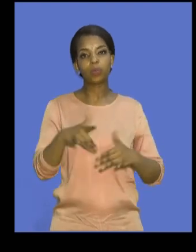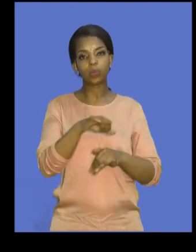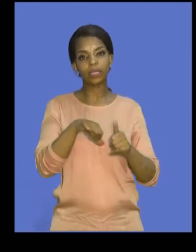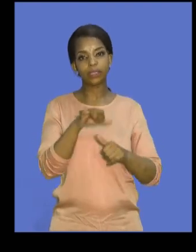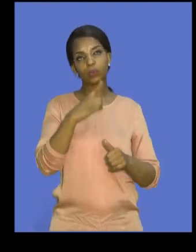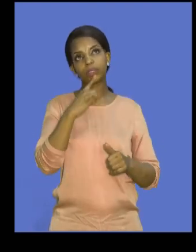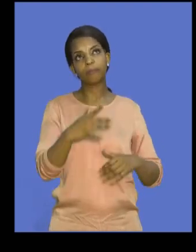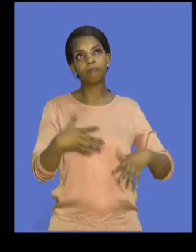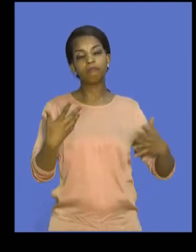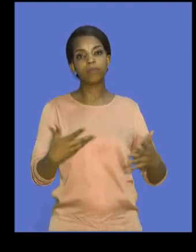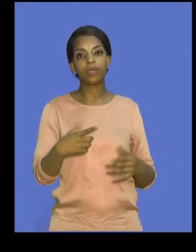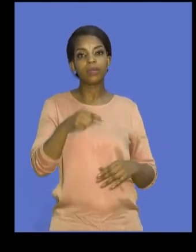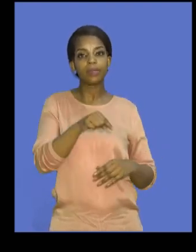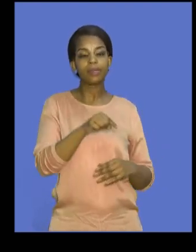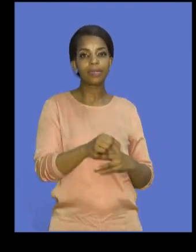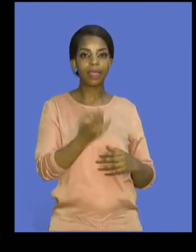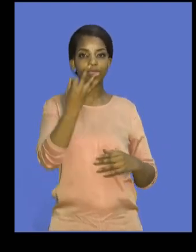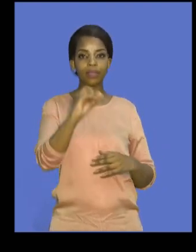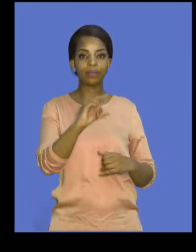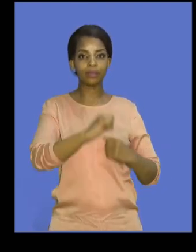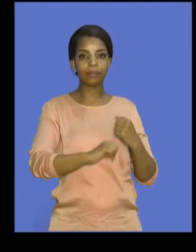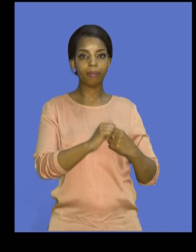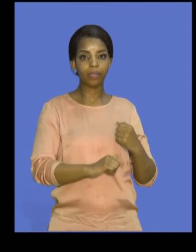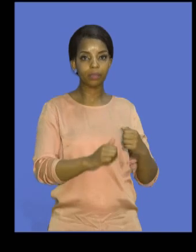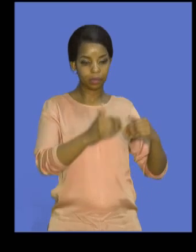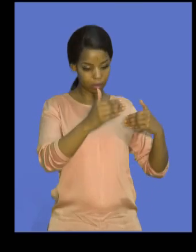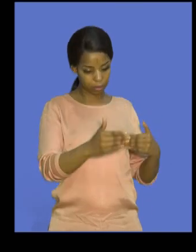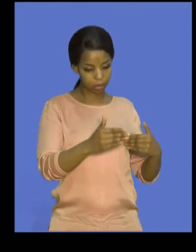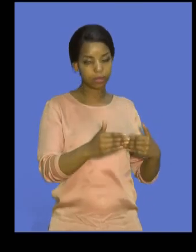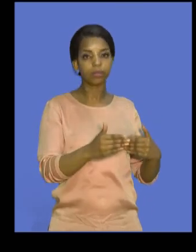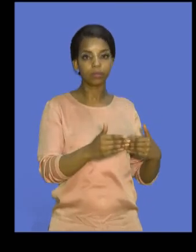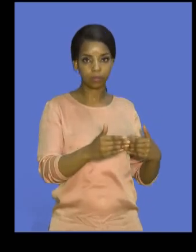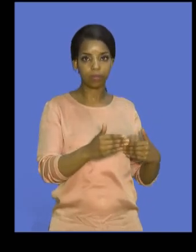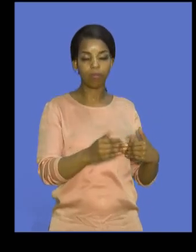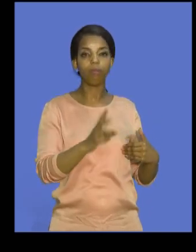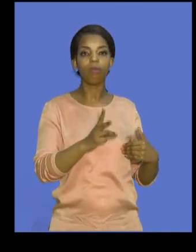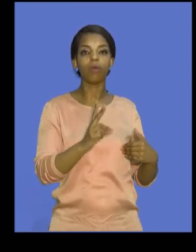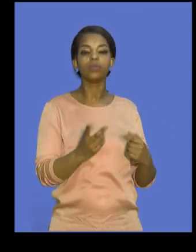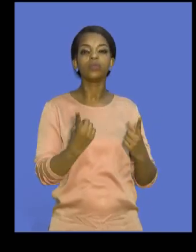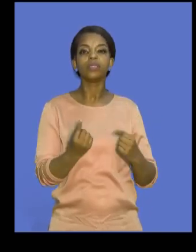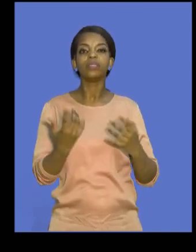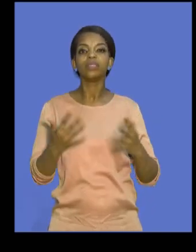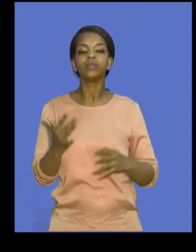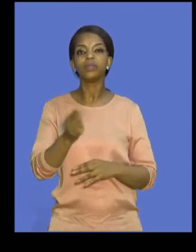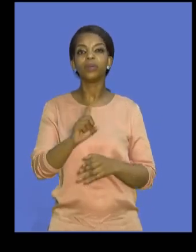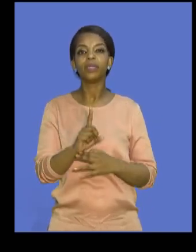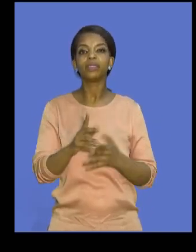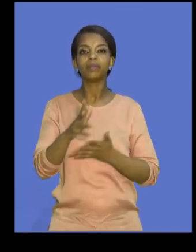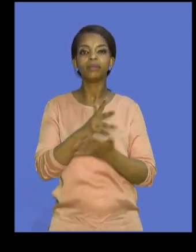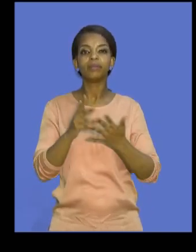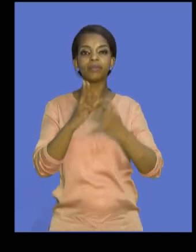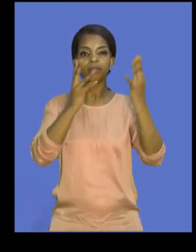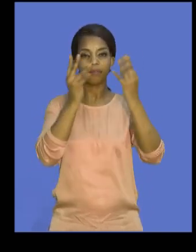a 30-month period, right? And then we also went further to look at finance.